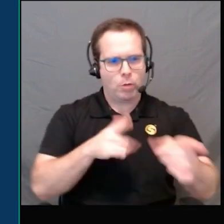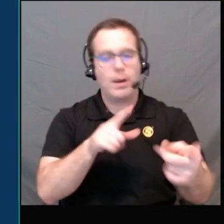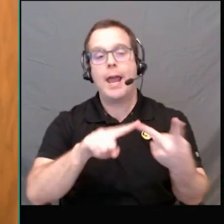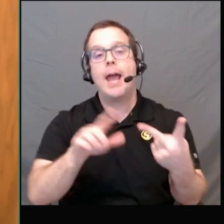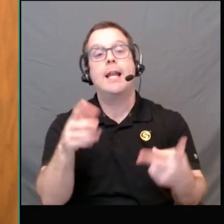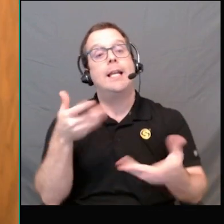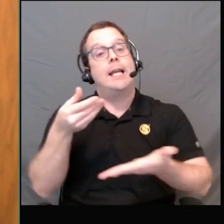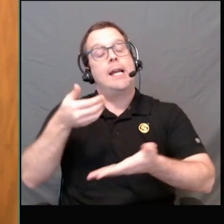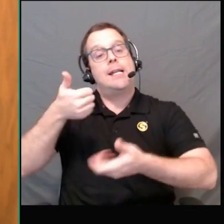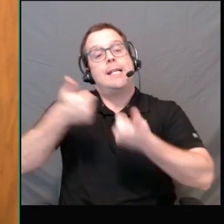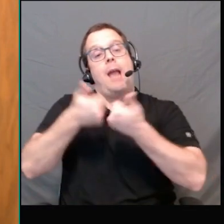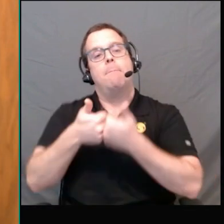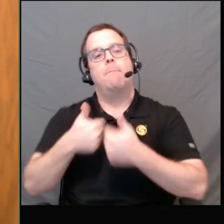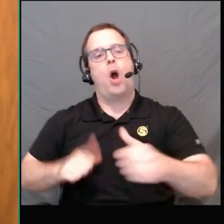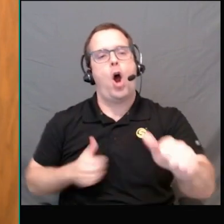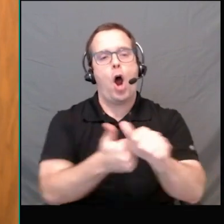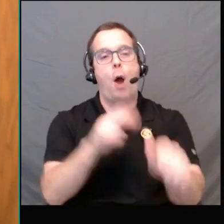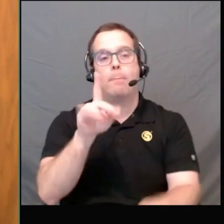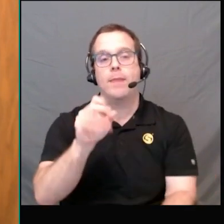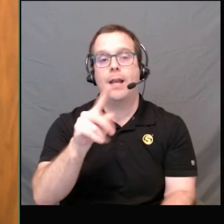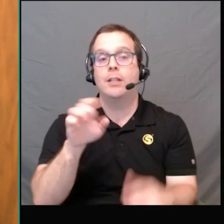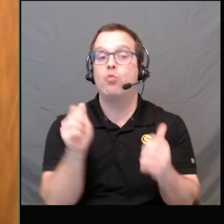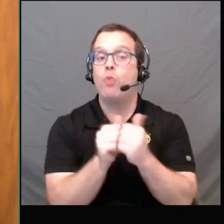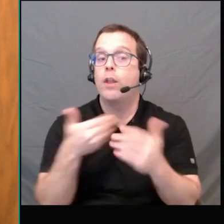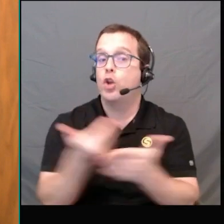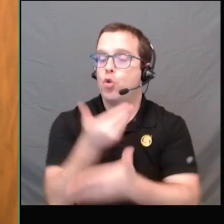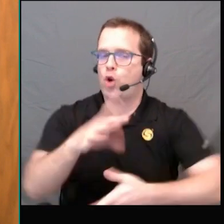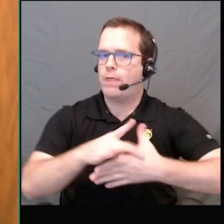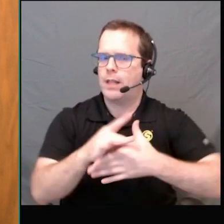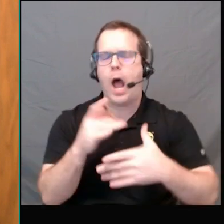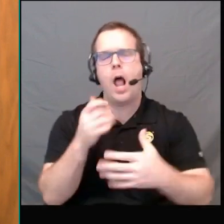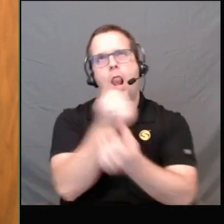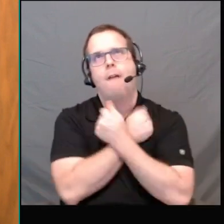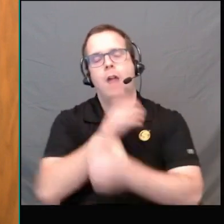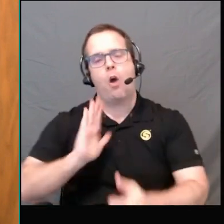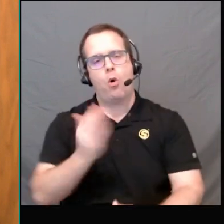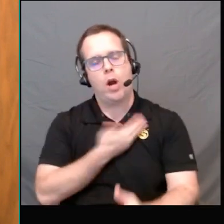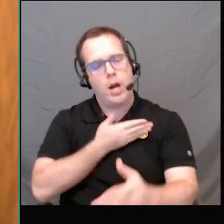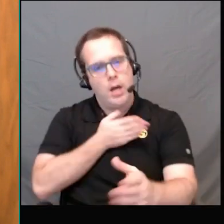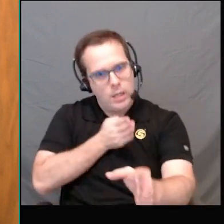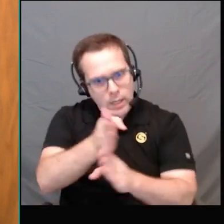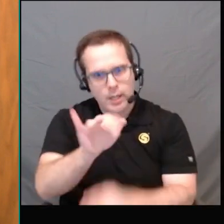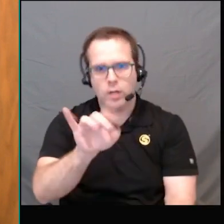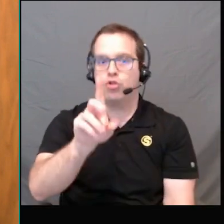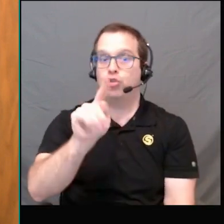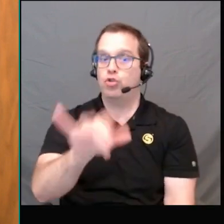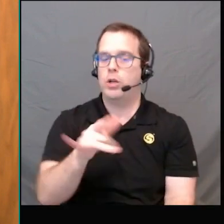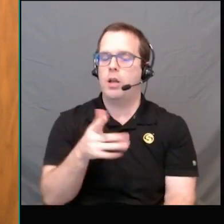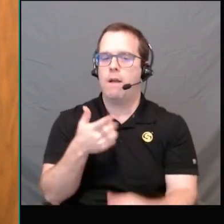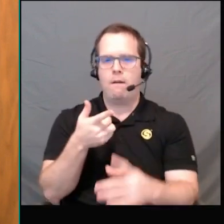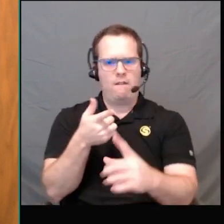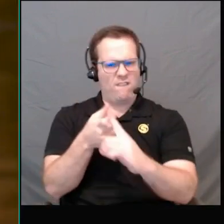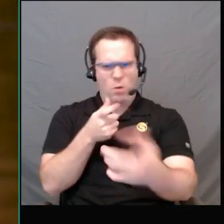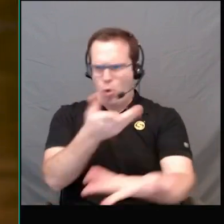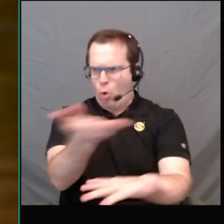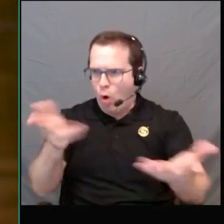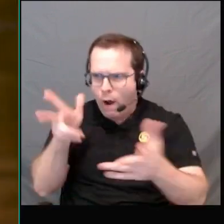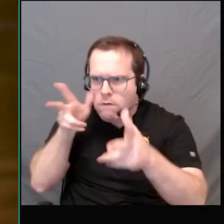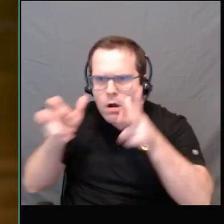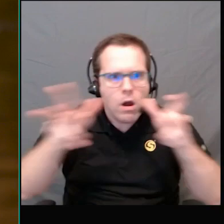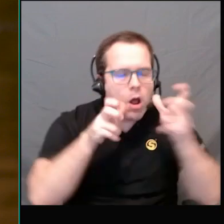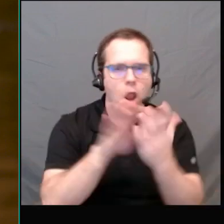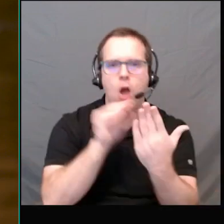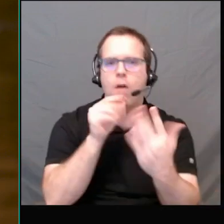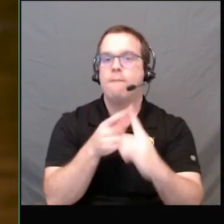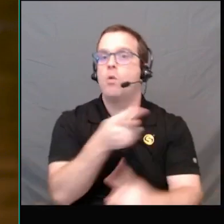content. I love our industry and what you do. I spent the last 4 years learning from and with all of you. There's just